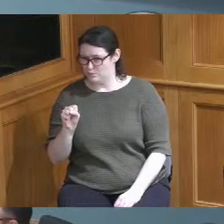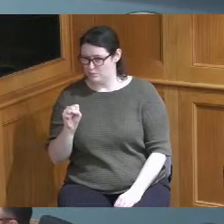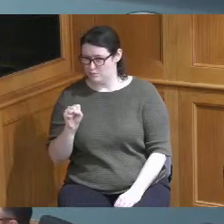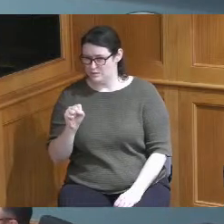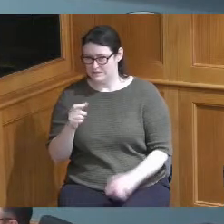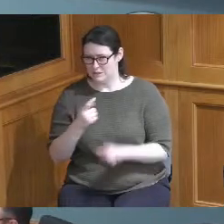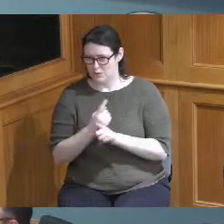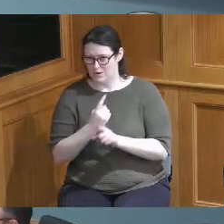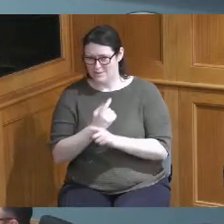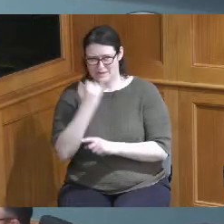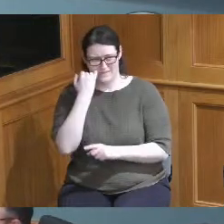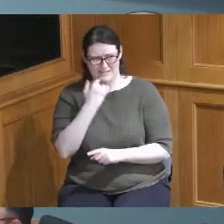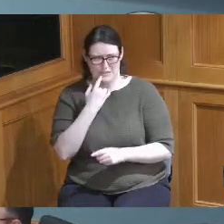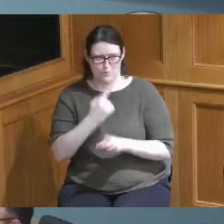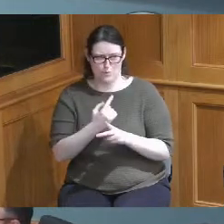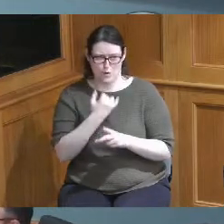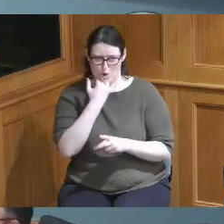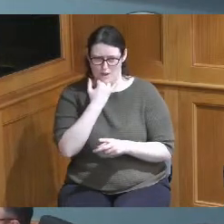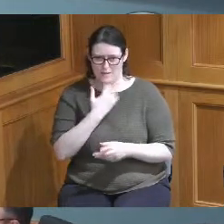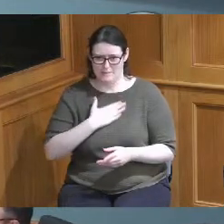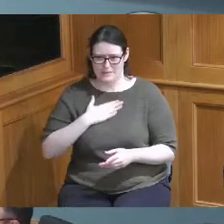Correct me when you get up there. Thank you.